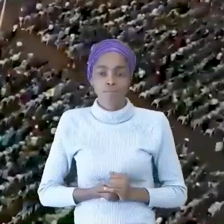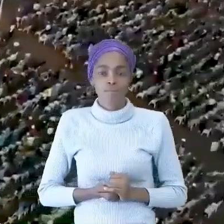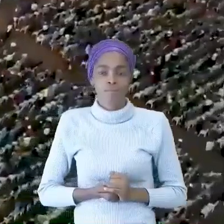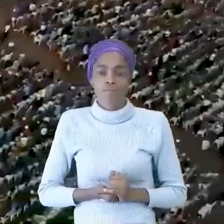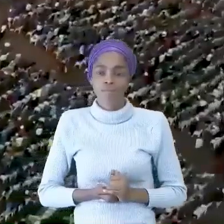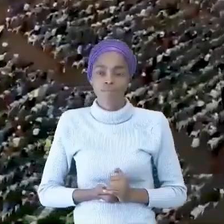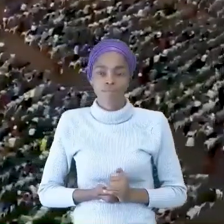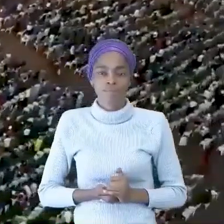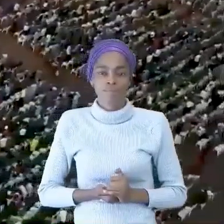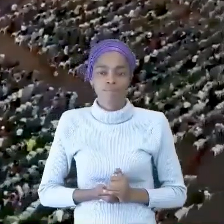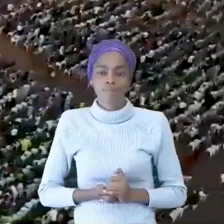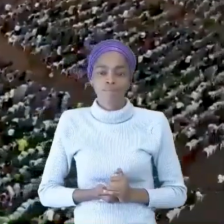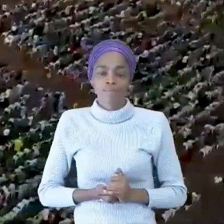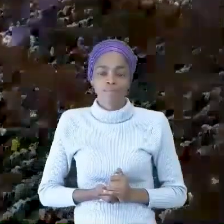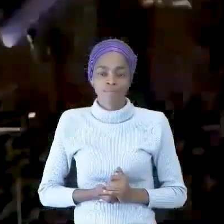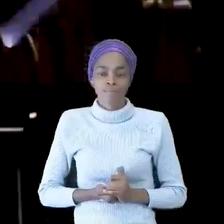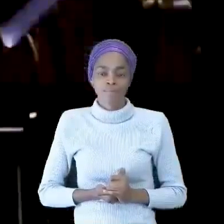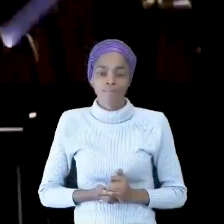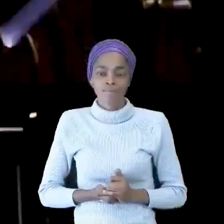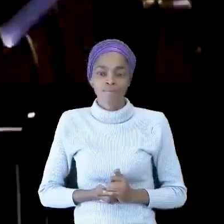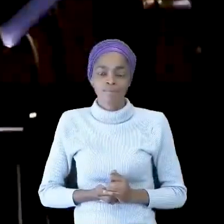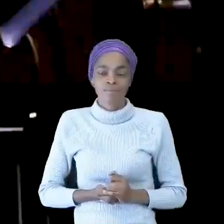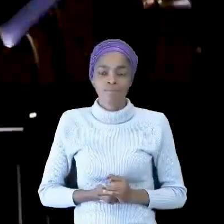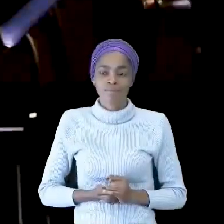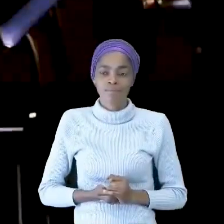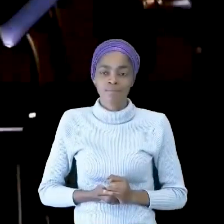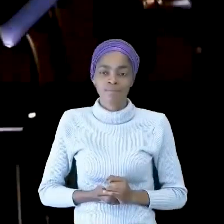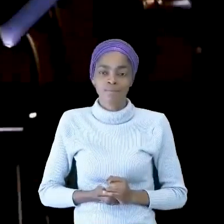With every breath that I am able,